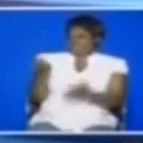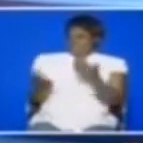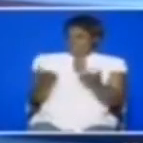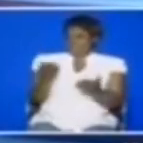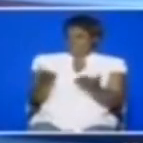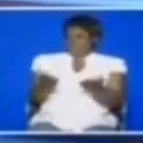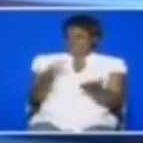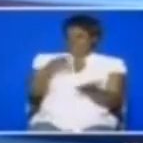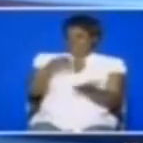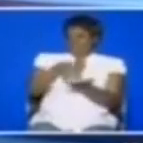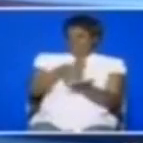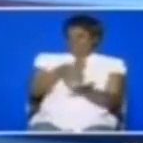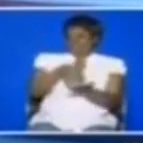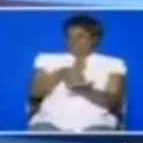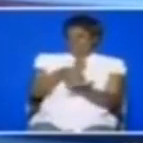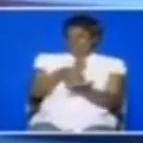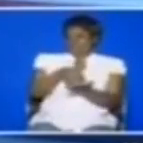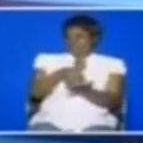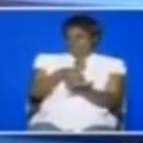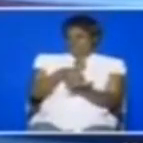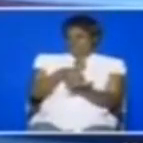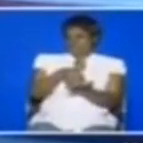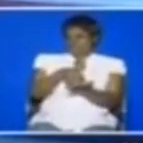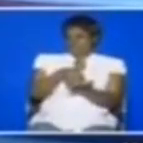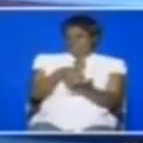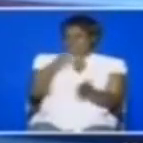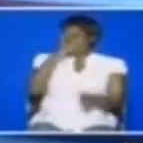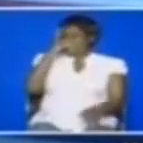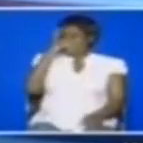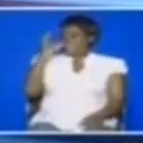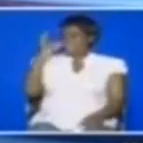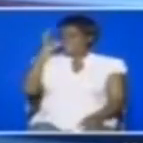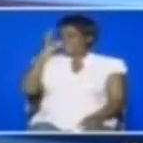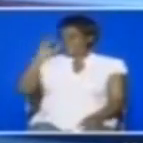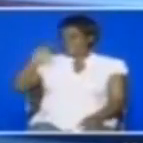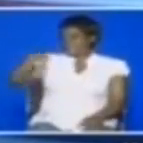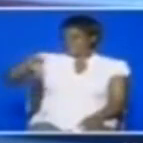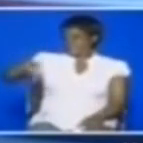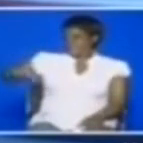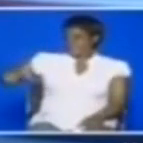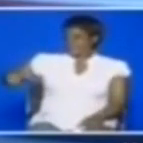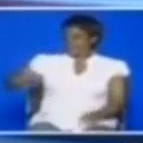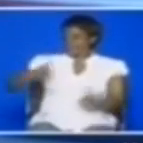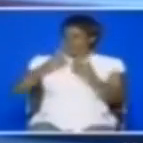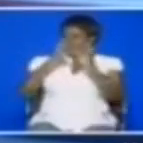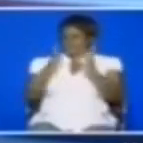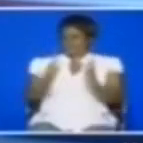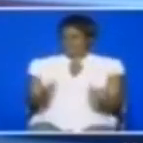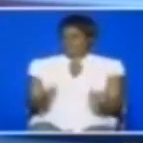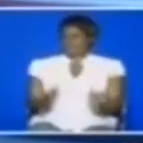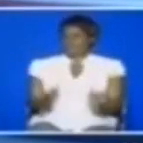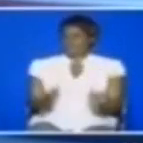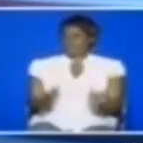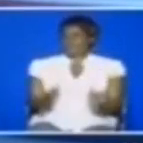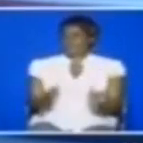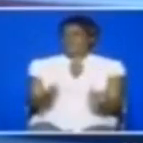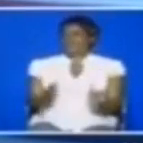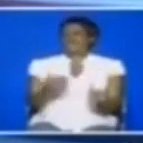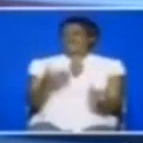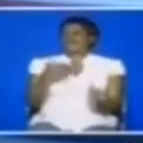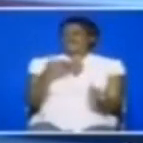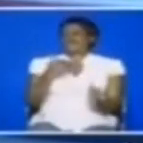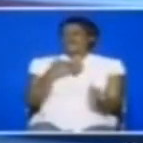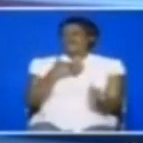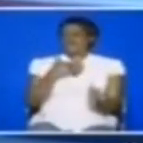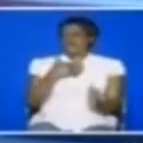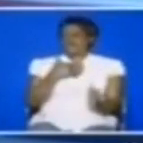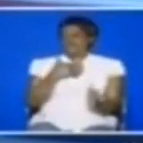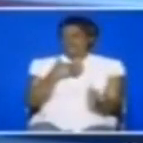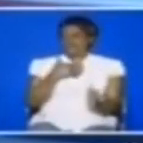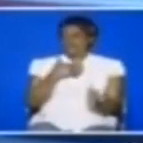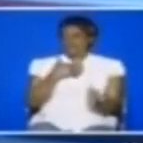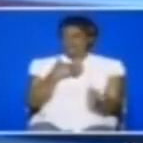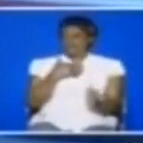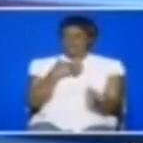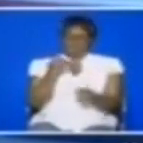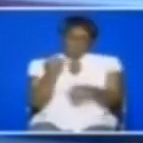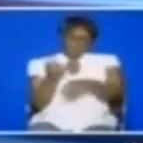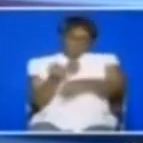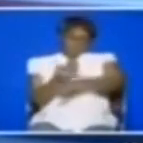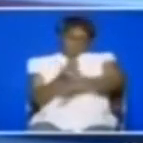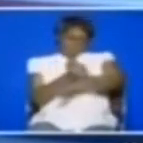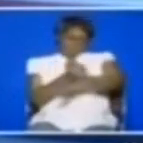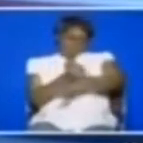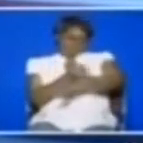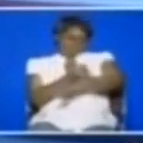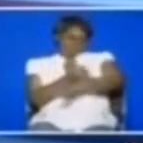the case, Nyeri Town, our reporter Carol Derry has met a tattoo artist